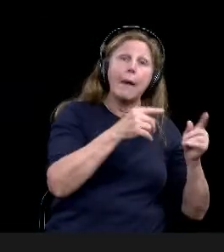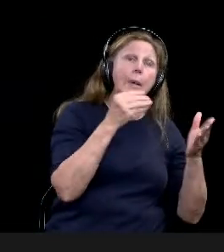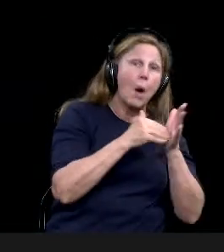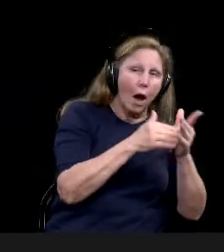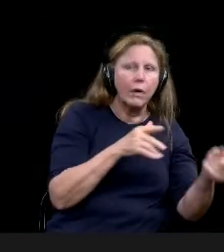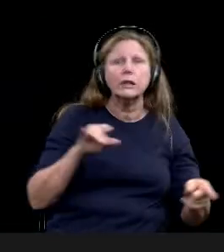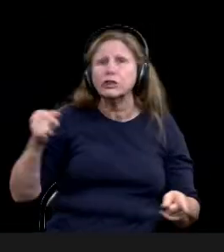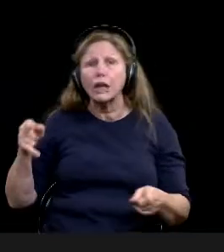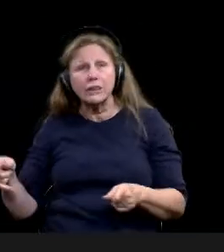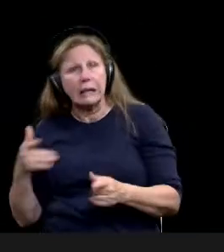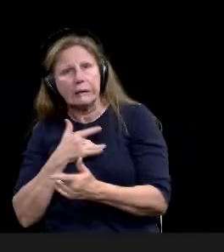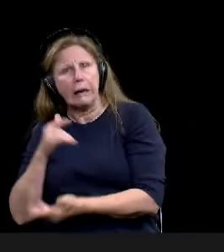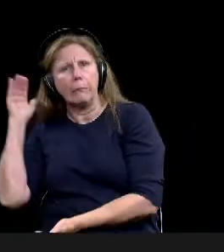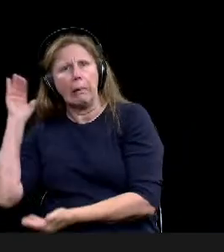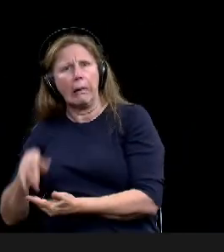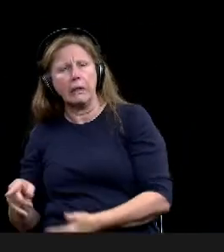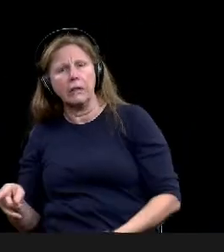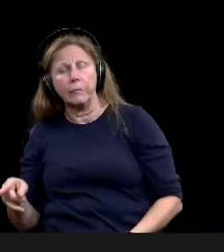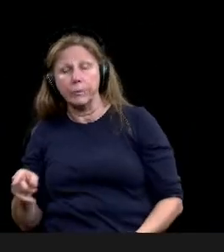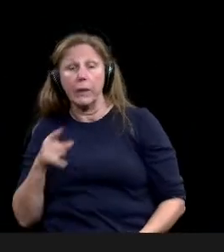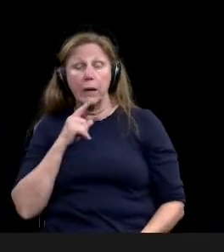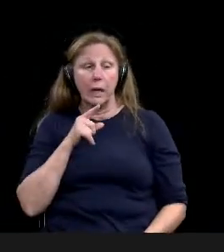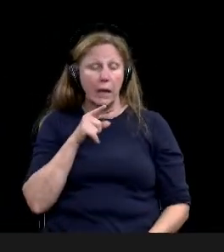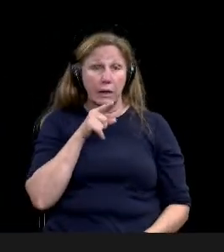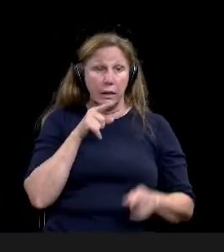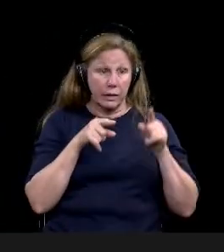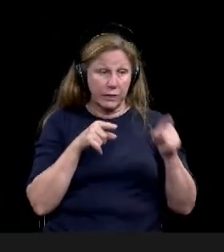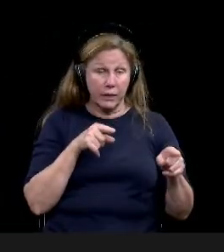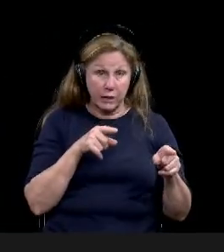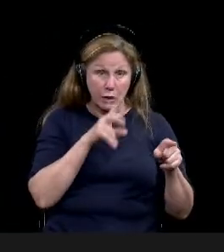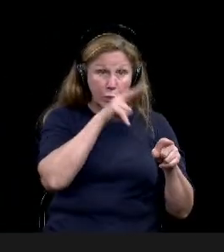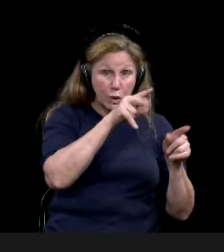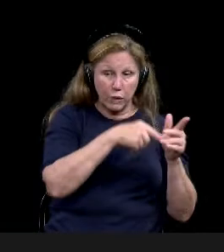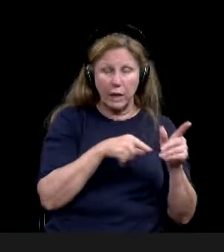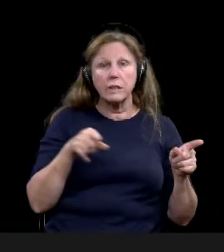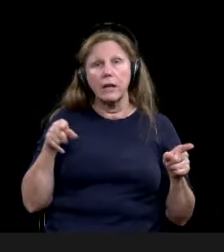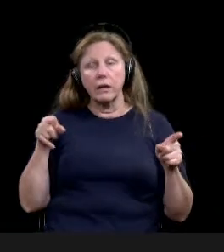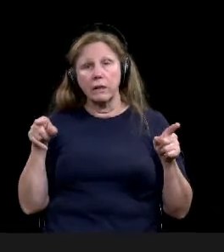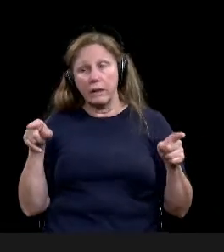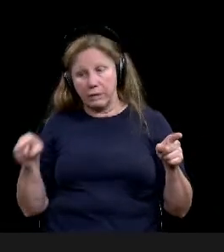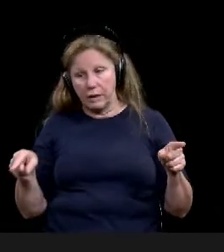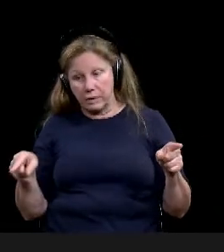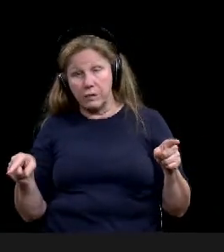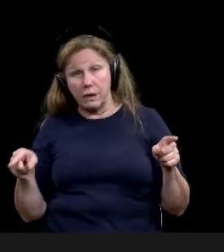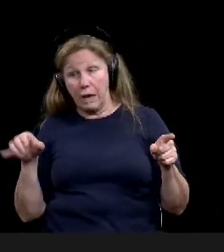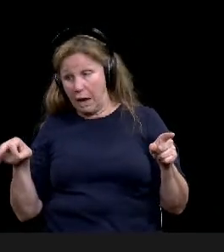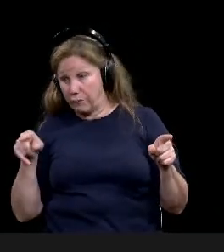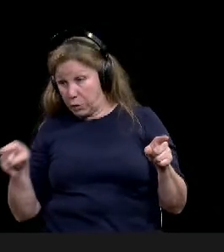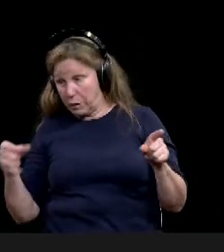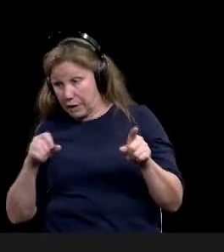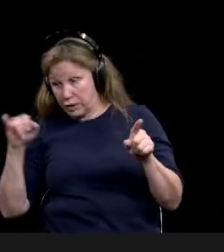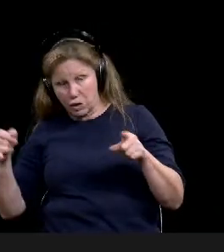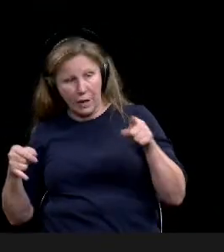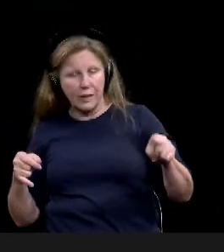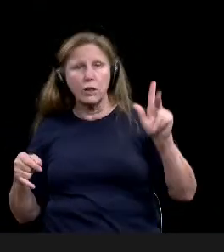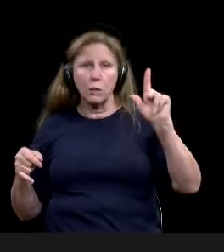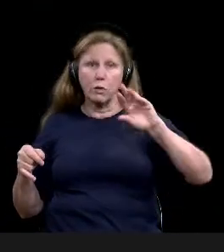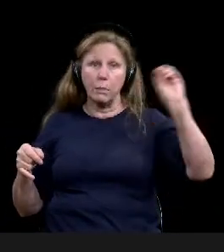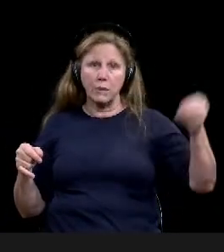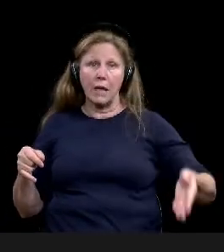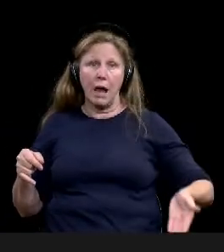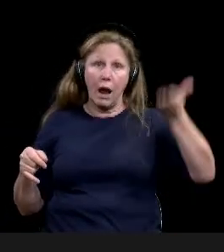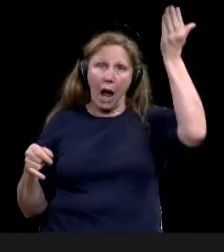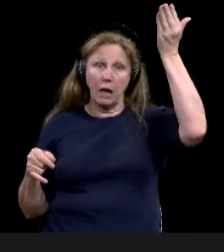vein thrombosis from COVID-19 than from the Johnson & Johnson vaccine, which is very effective